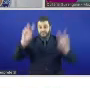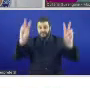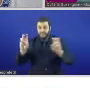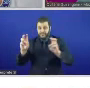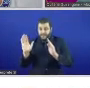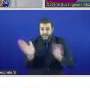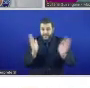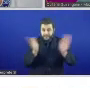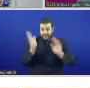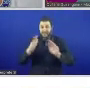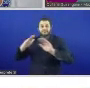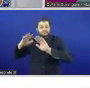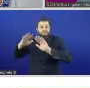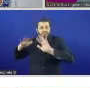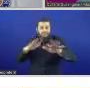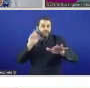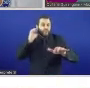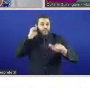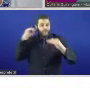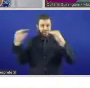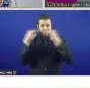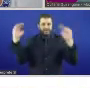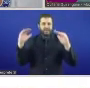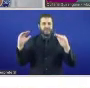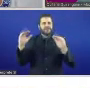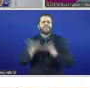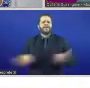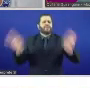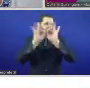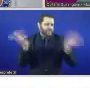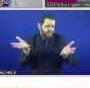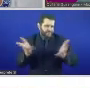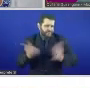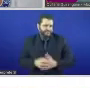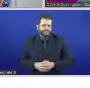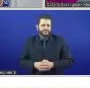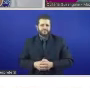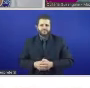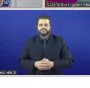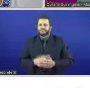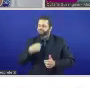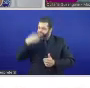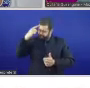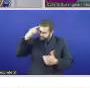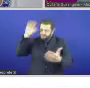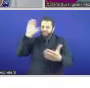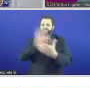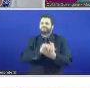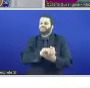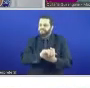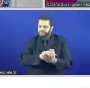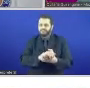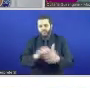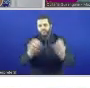and I think it involves two important key elements, which is trust and transparency. This is very important to